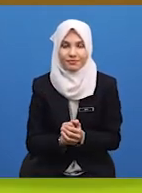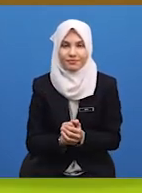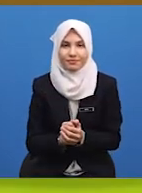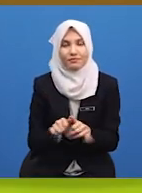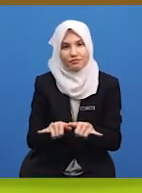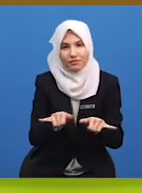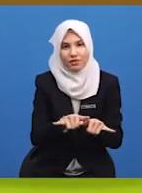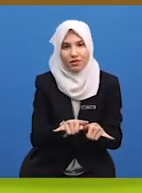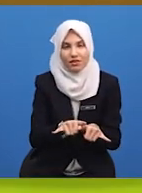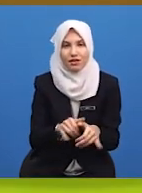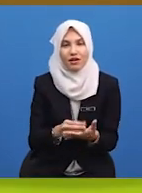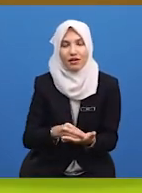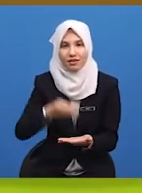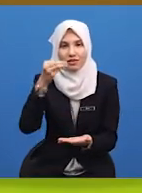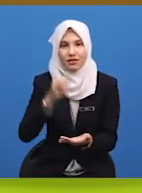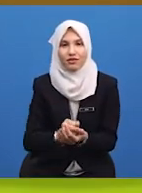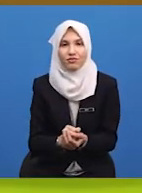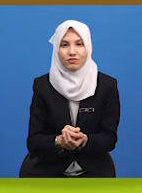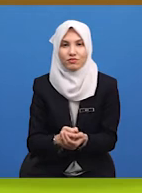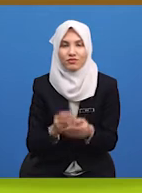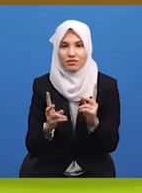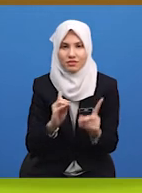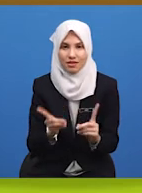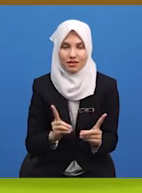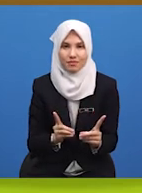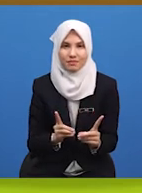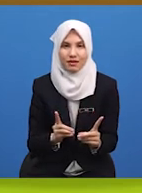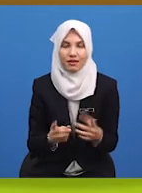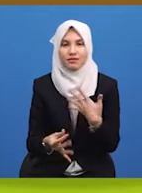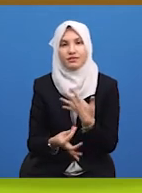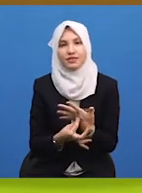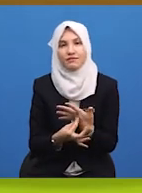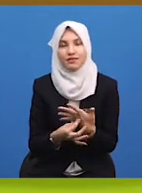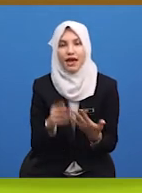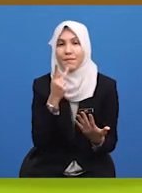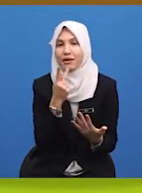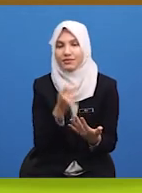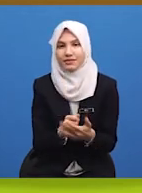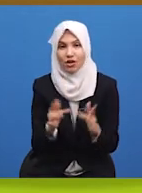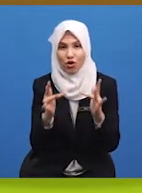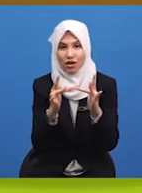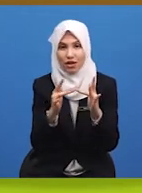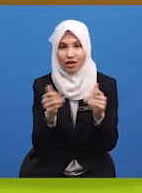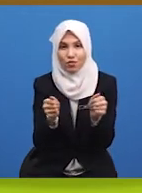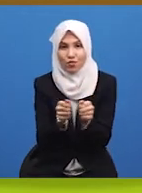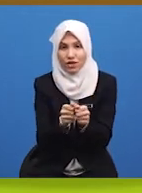learned how to discuss about safety and privacy online with your friend.